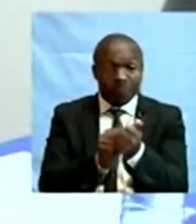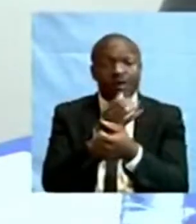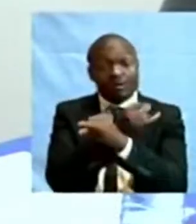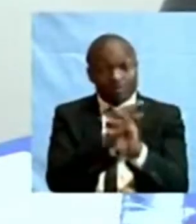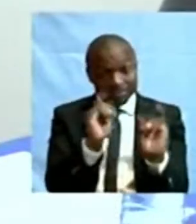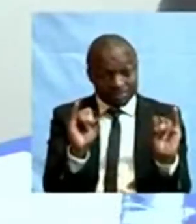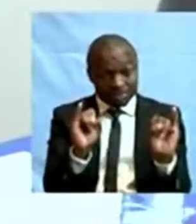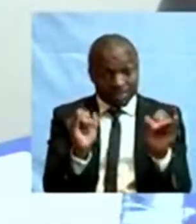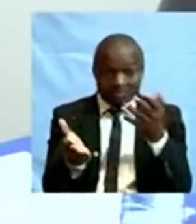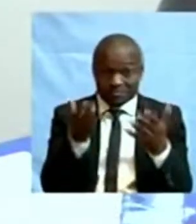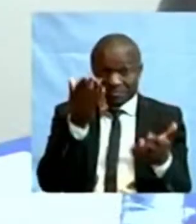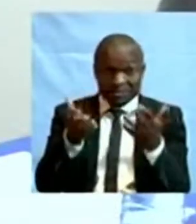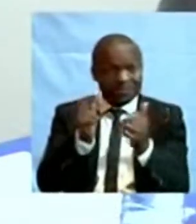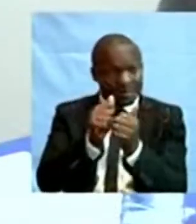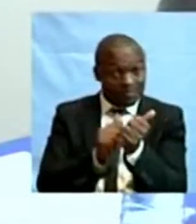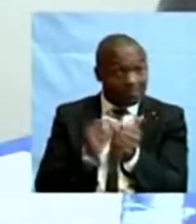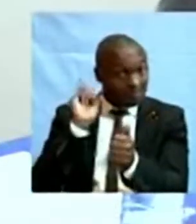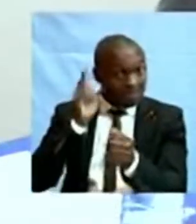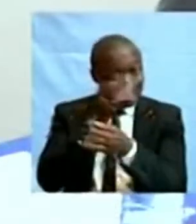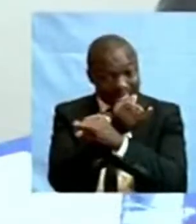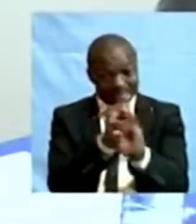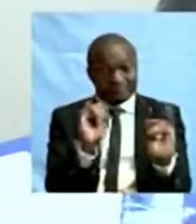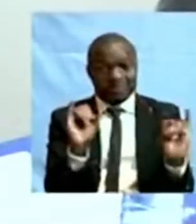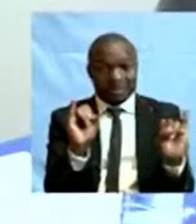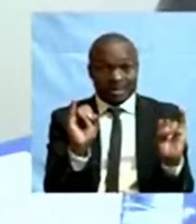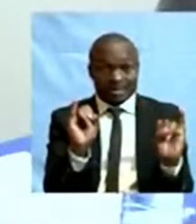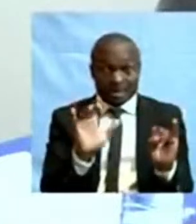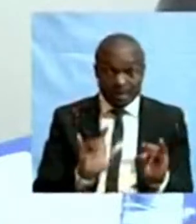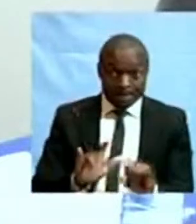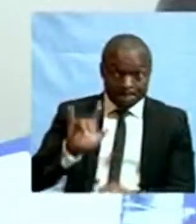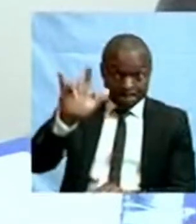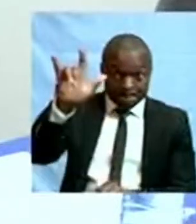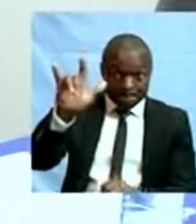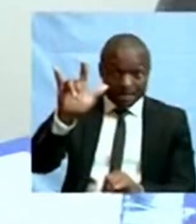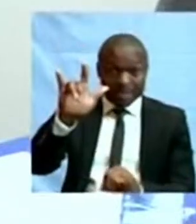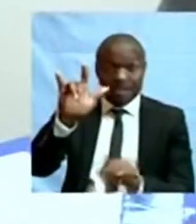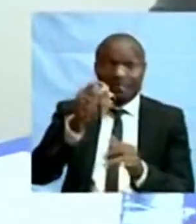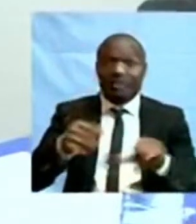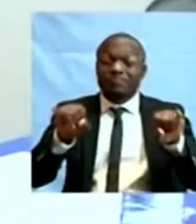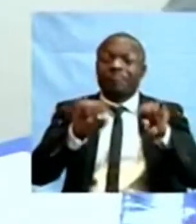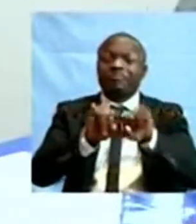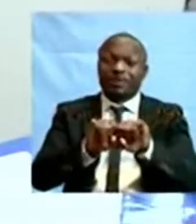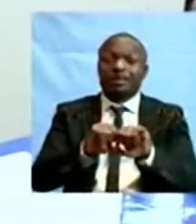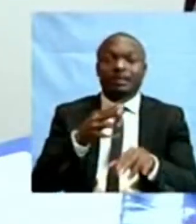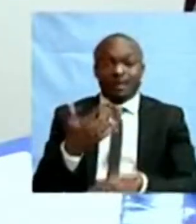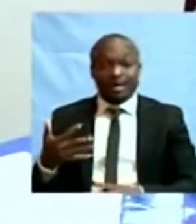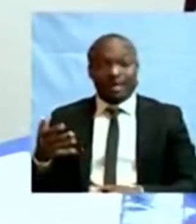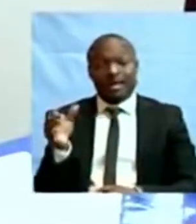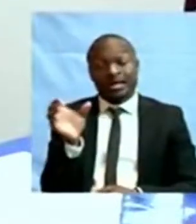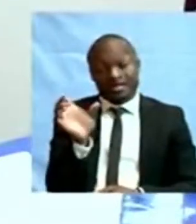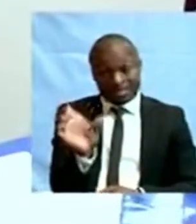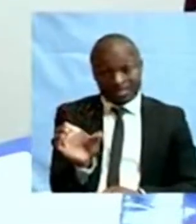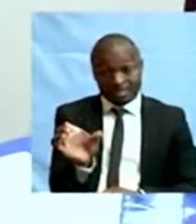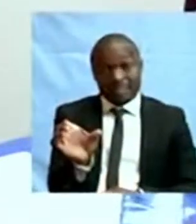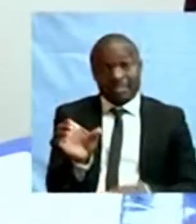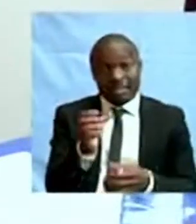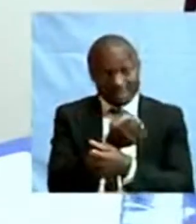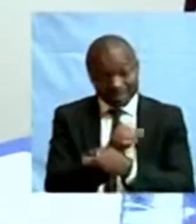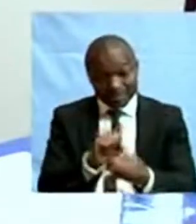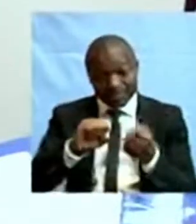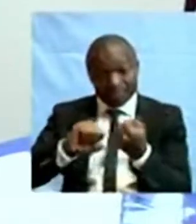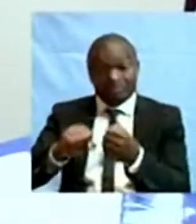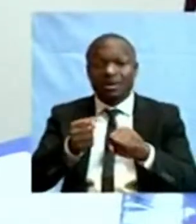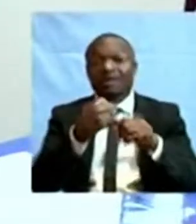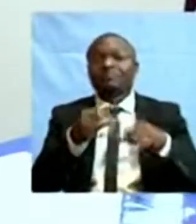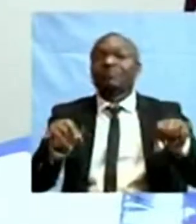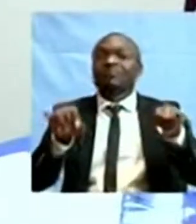Maybe as a background, autonomy, especially in civil aviation, is a critical factor. because sector and security is of